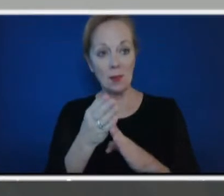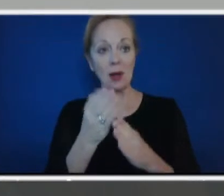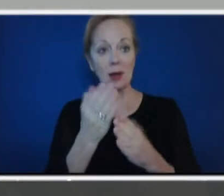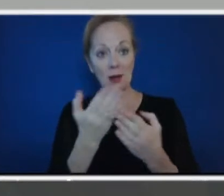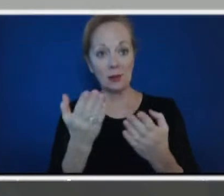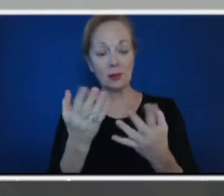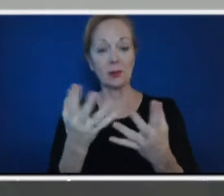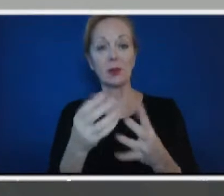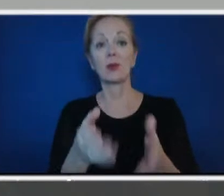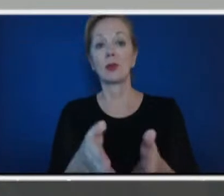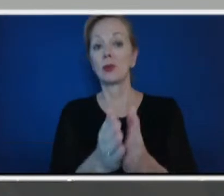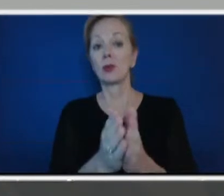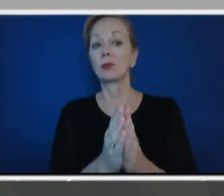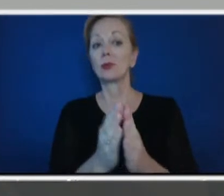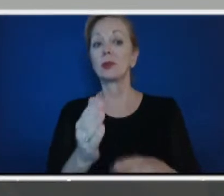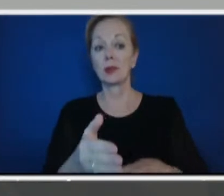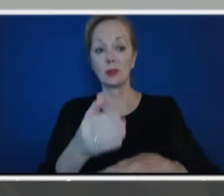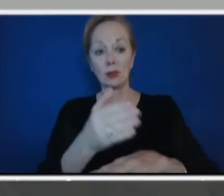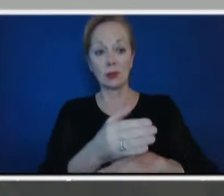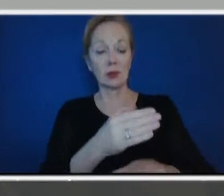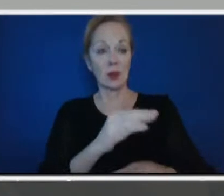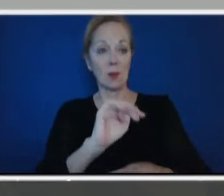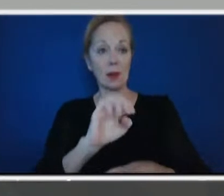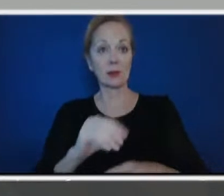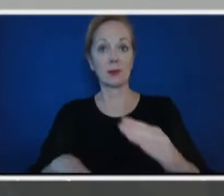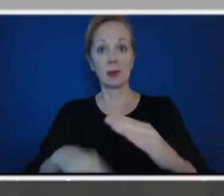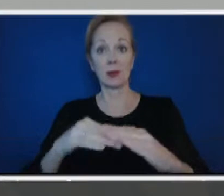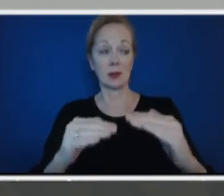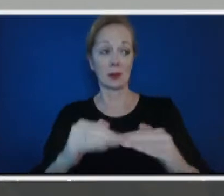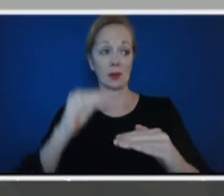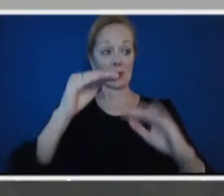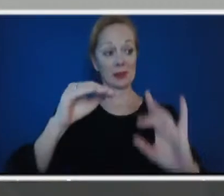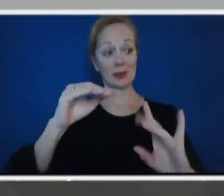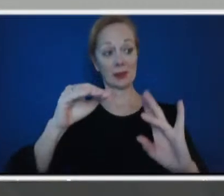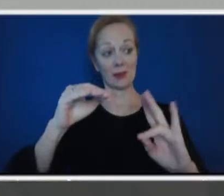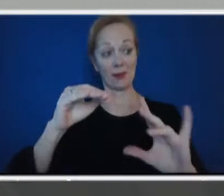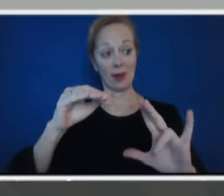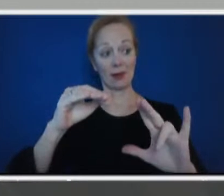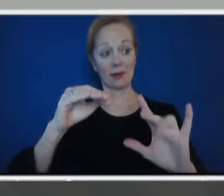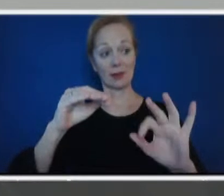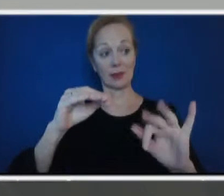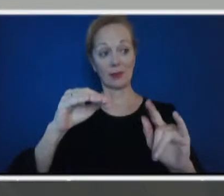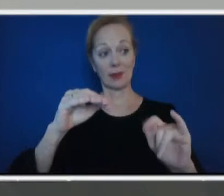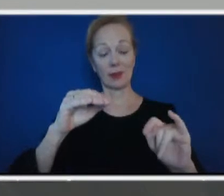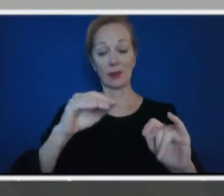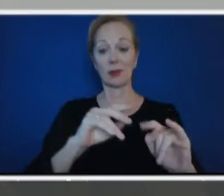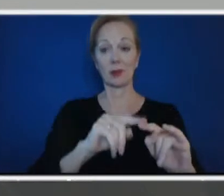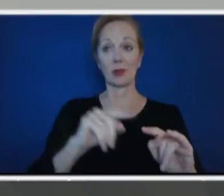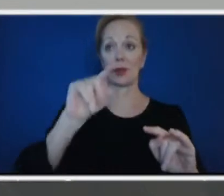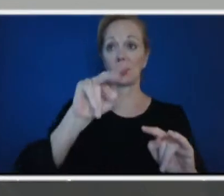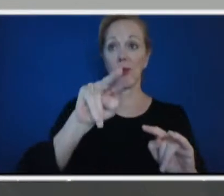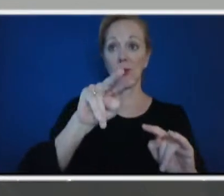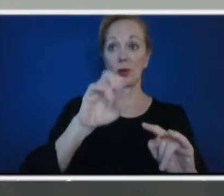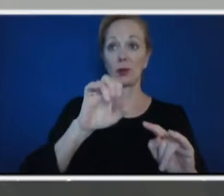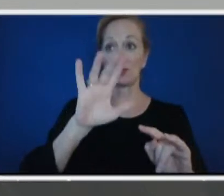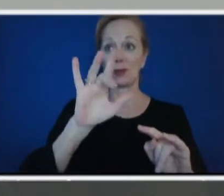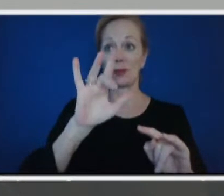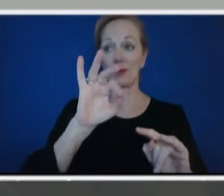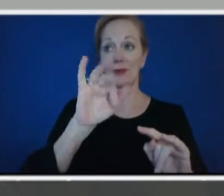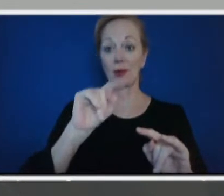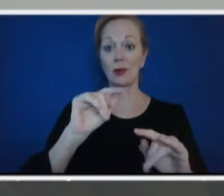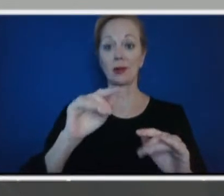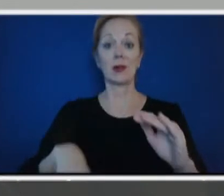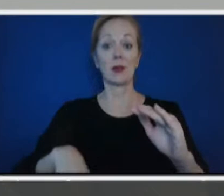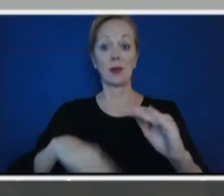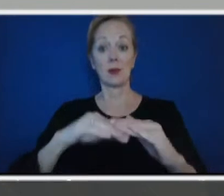the request increases the maximum building height from the entitled 75 feet to 225 feet. Does increase maximum building square